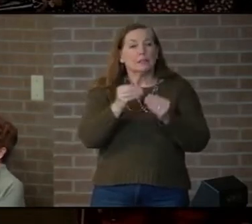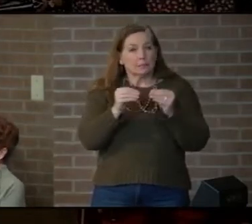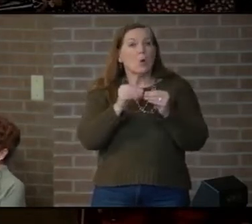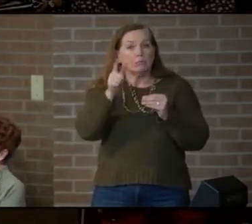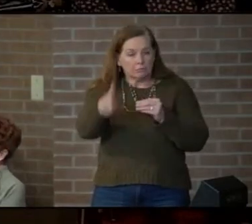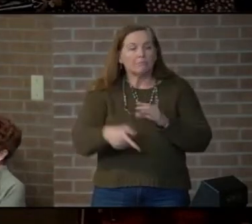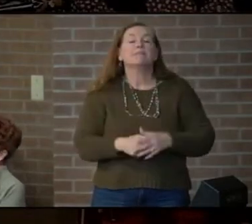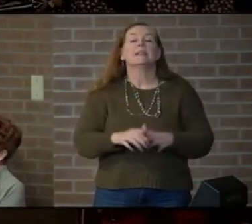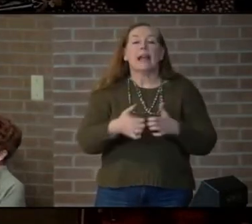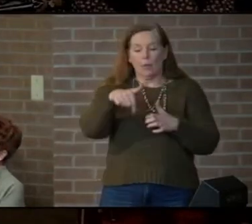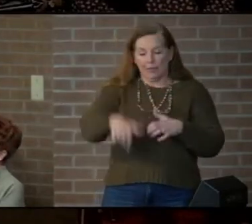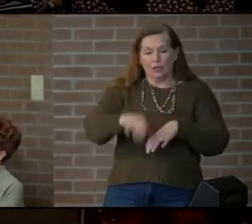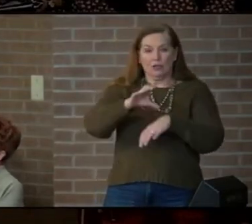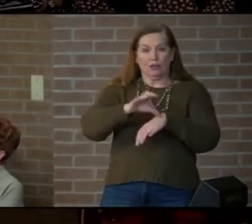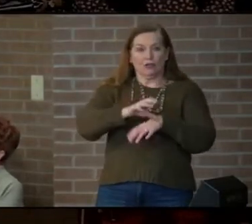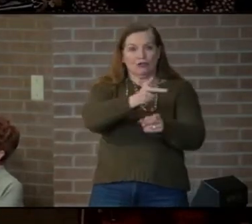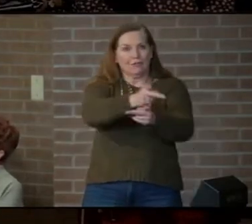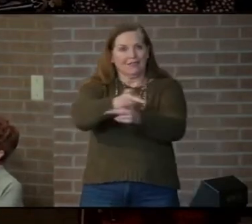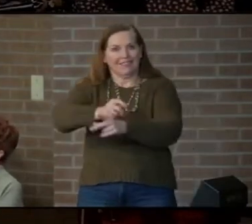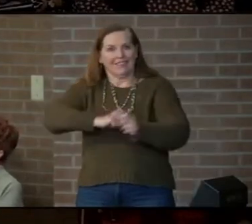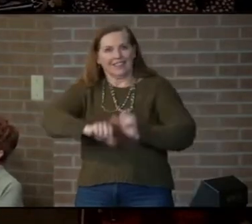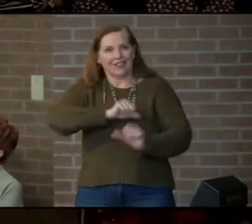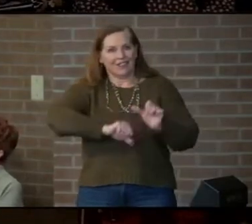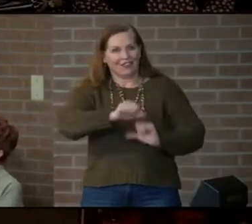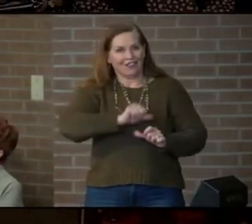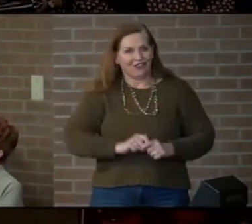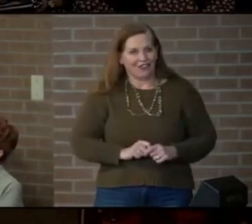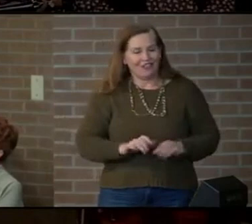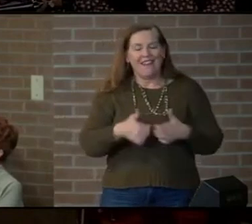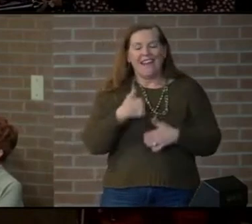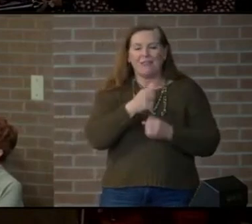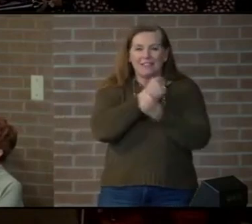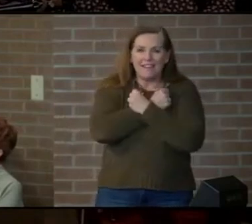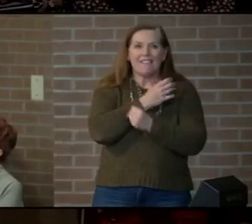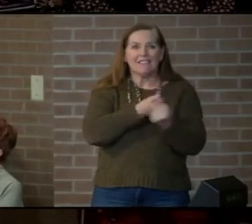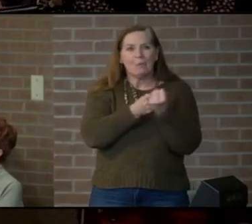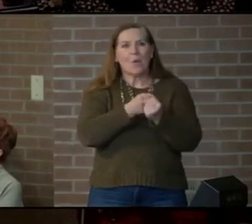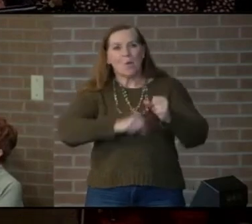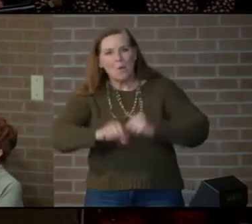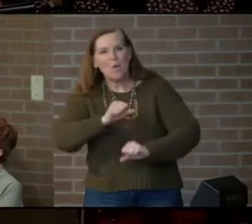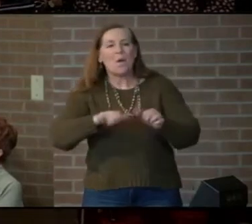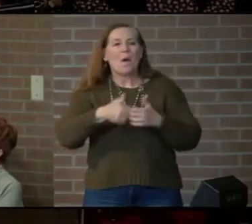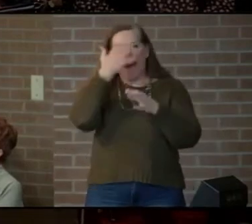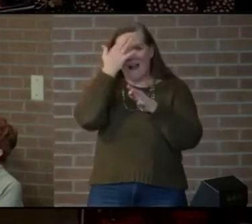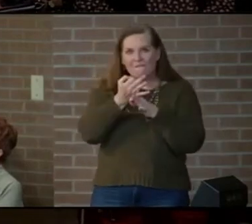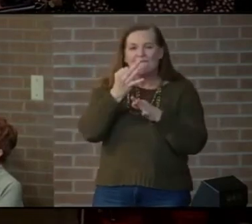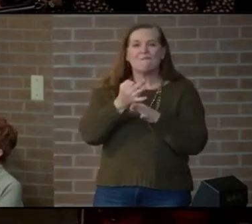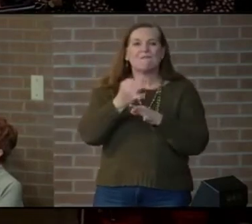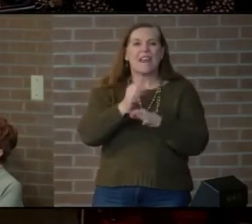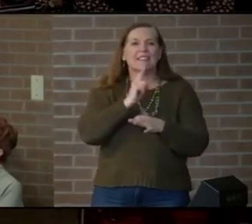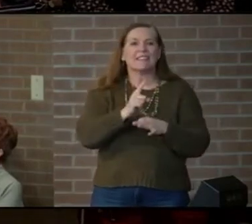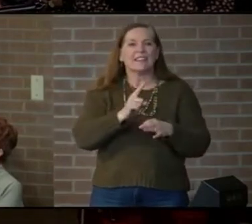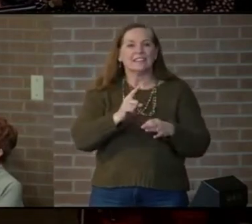church takes care of each other, how we love and support one another, how faith is